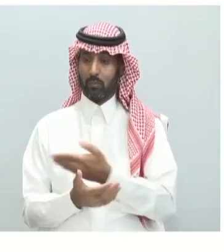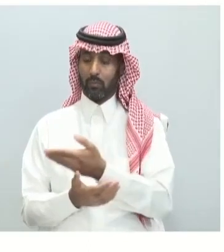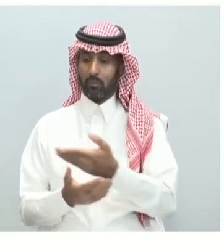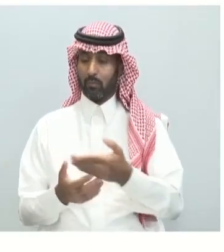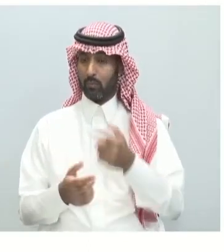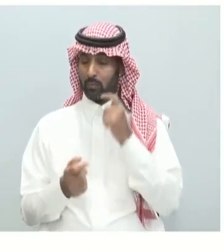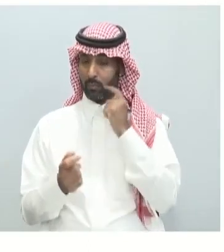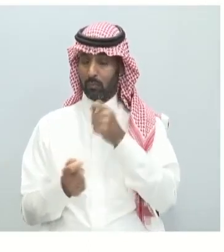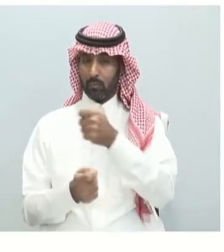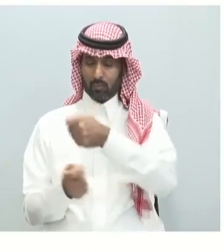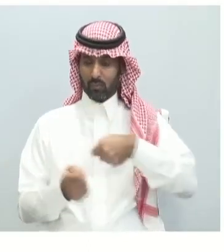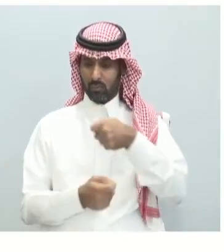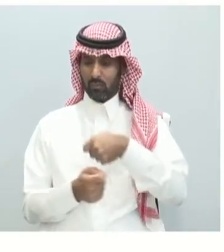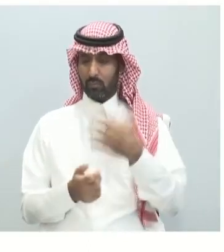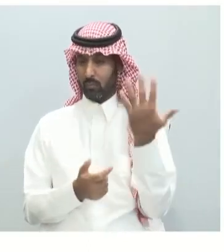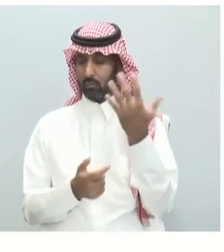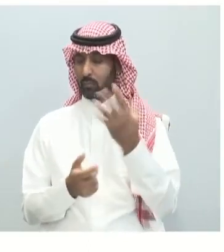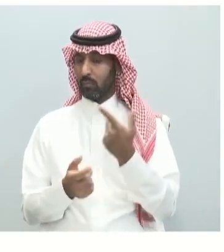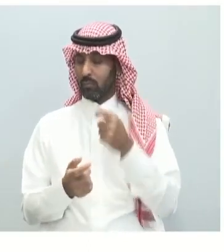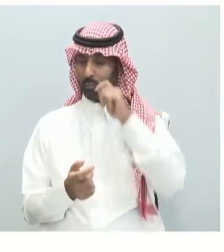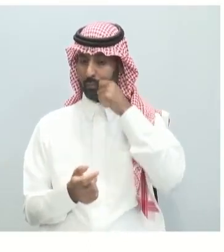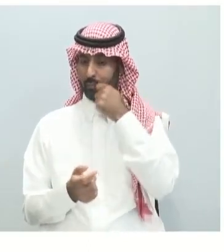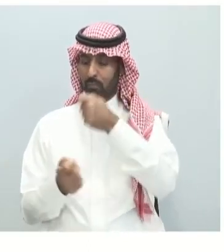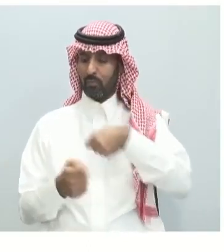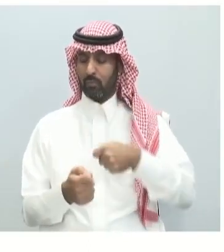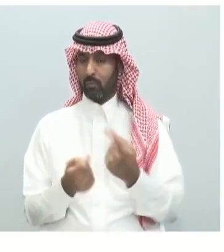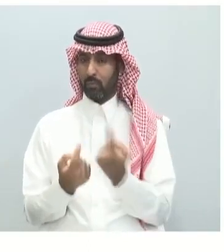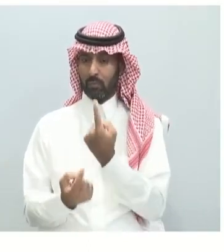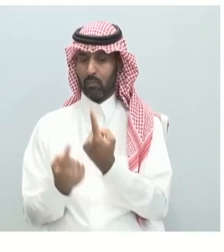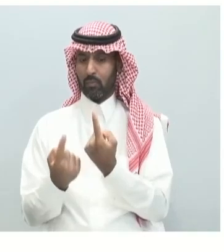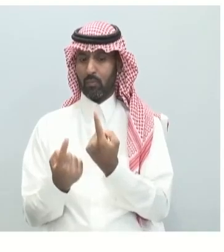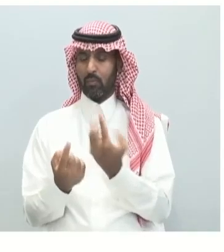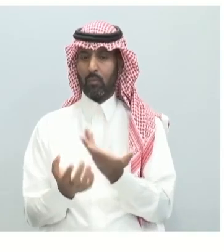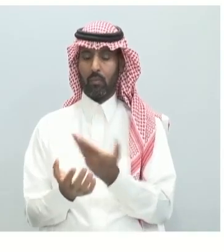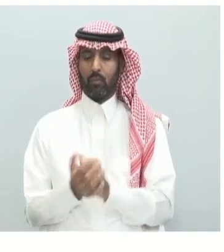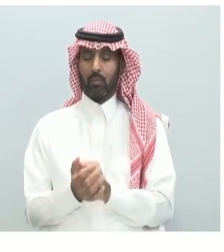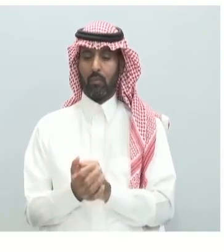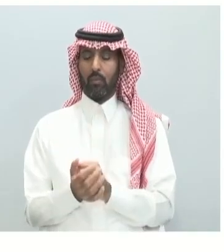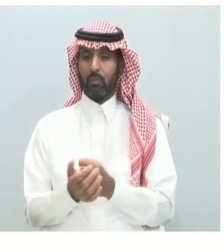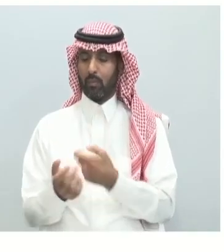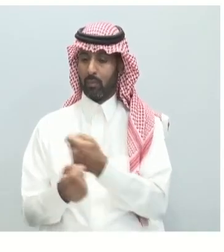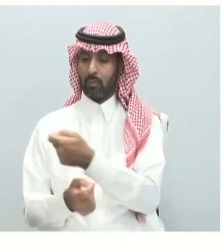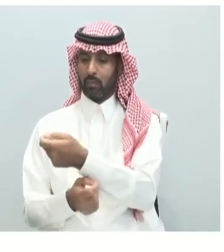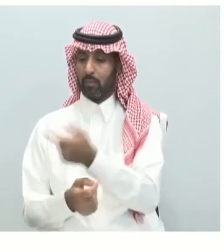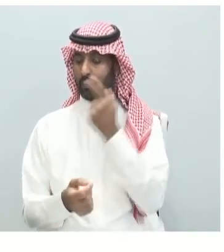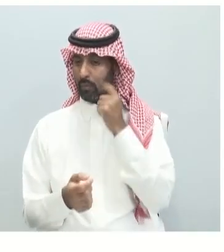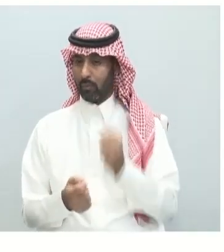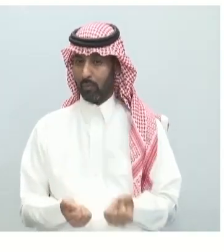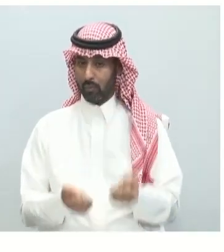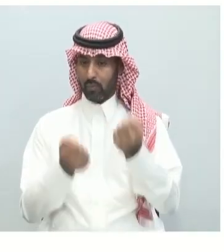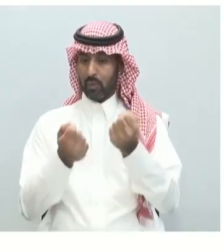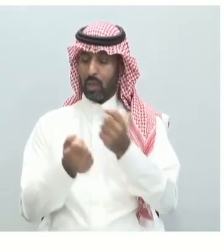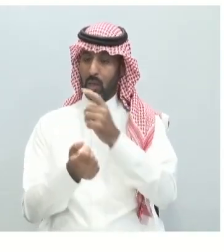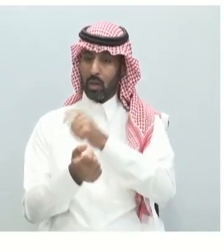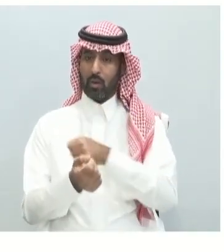is, so what is a share of the farm? Is it A, vegetables that you buy at the market every